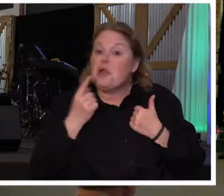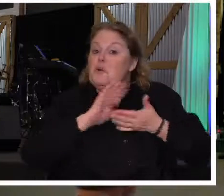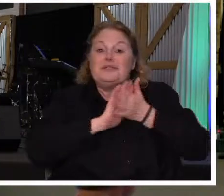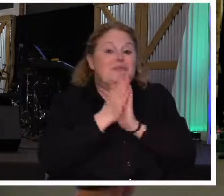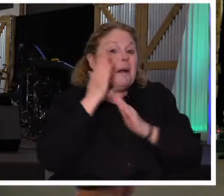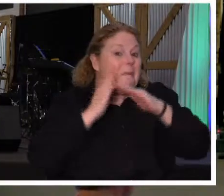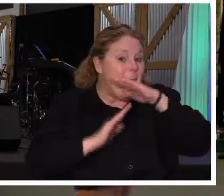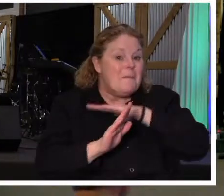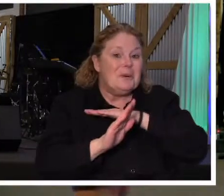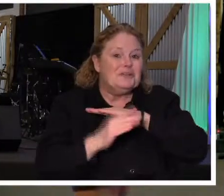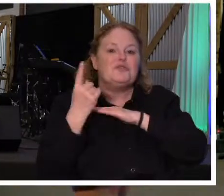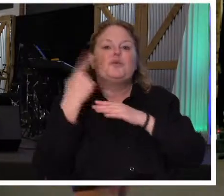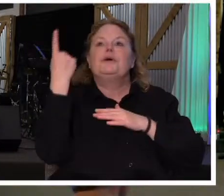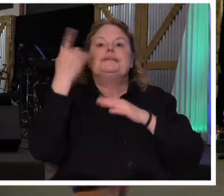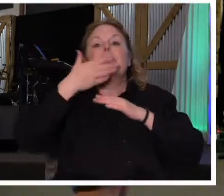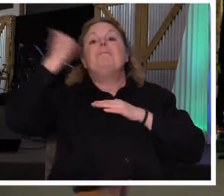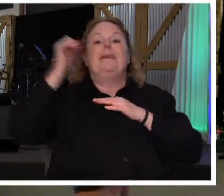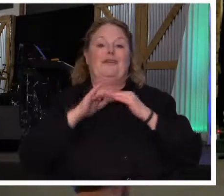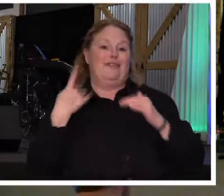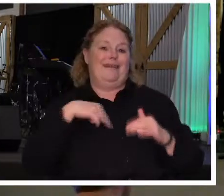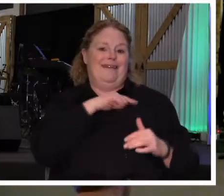that.